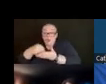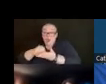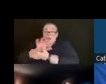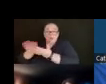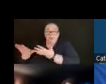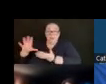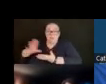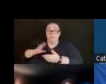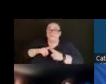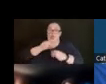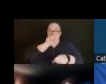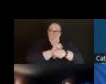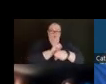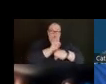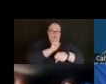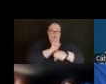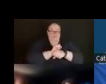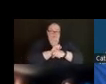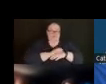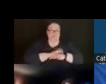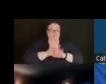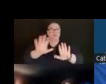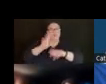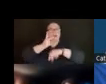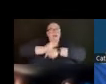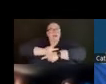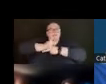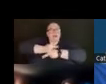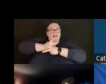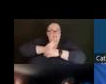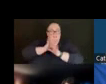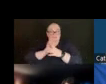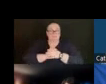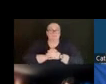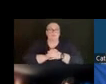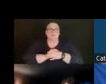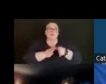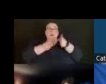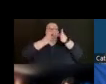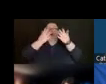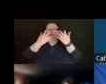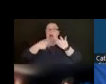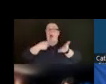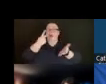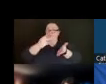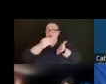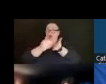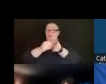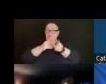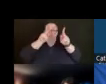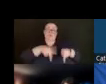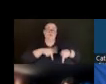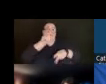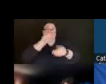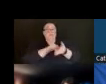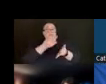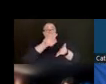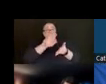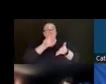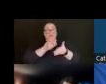who is, for example, making or receiving, I should say receiving $1,300 a month